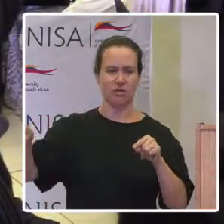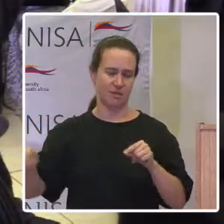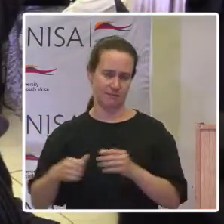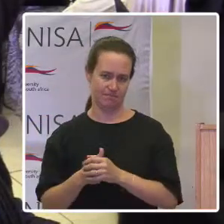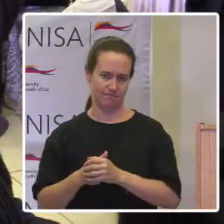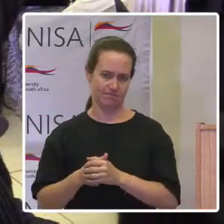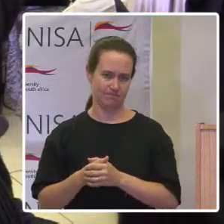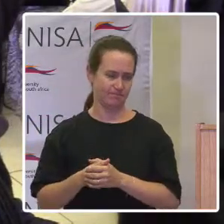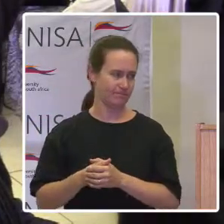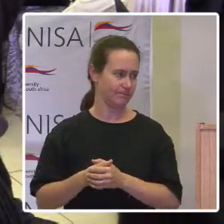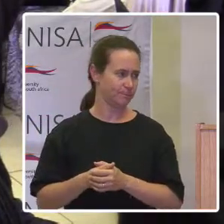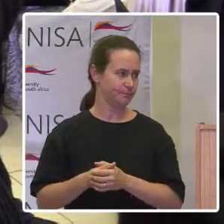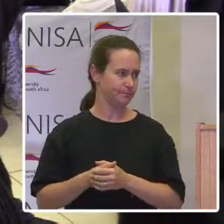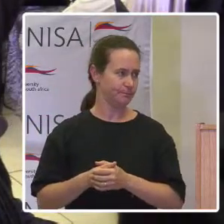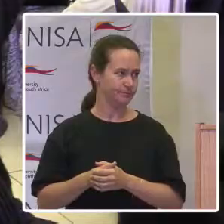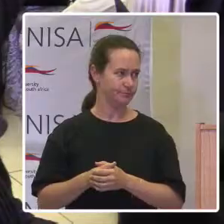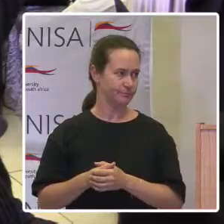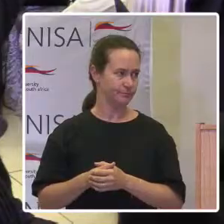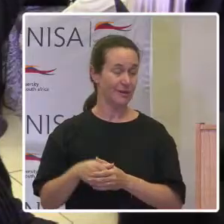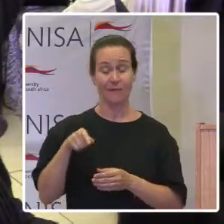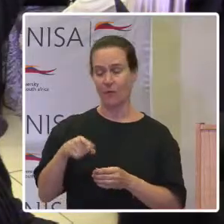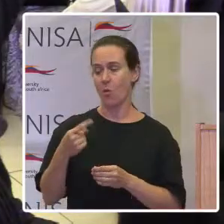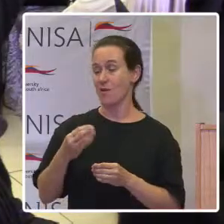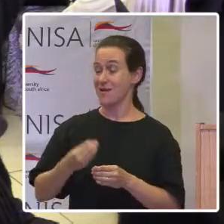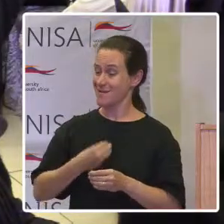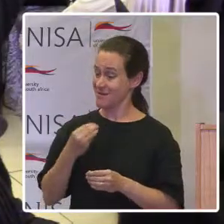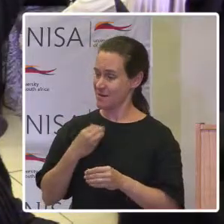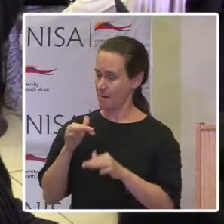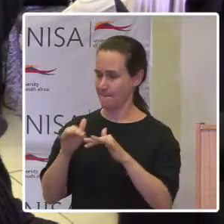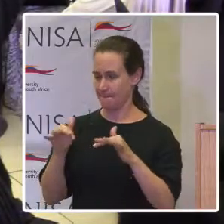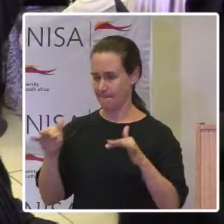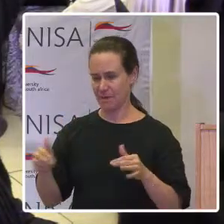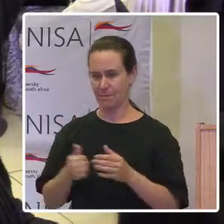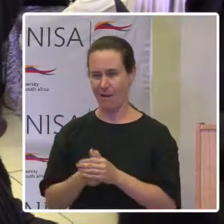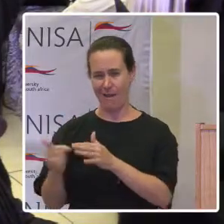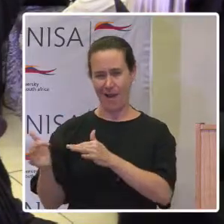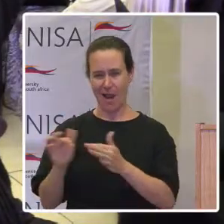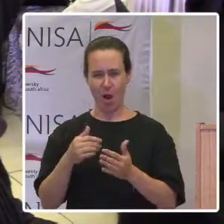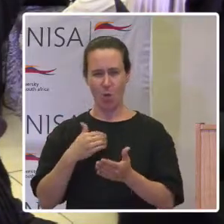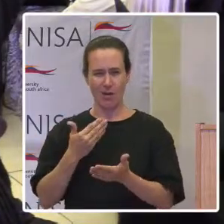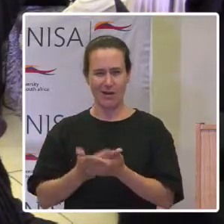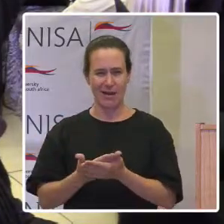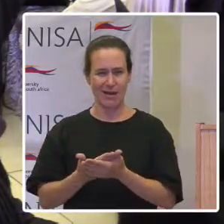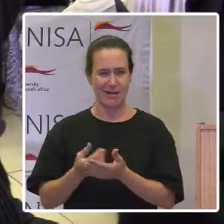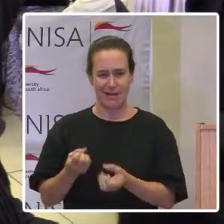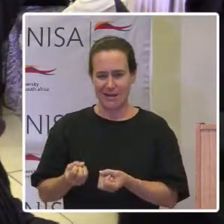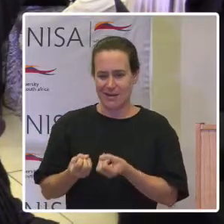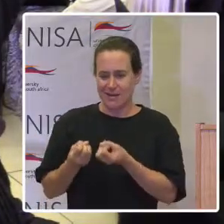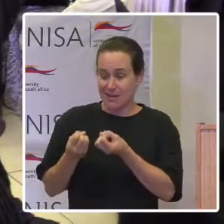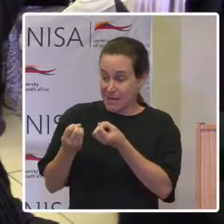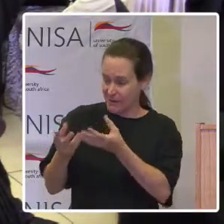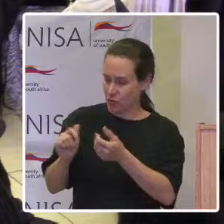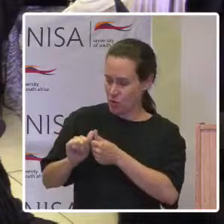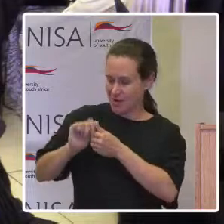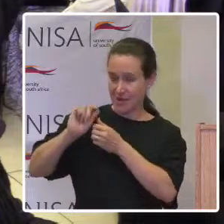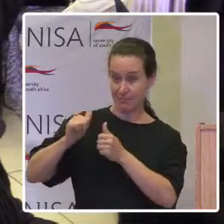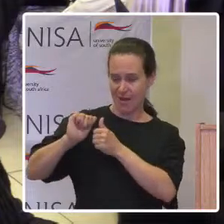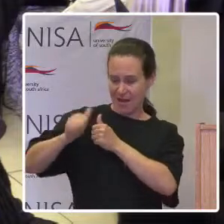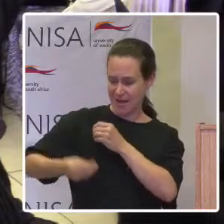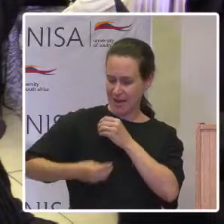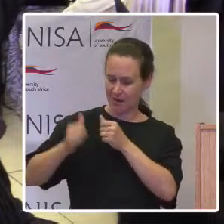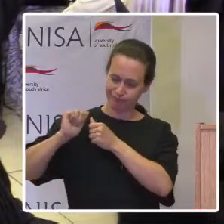specifically to young people. How are we passing on the baton to the next